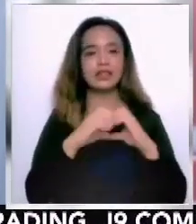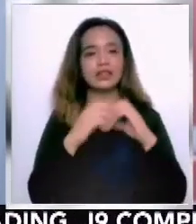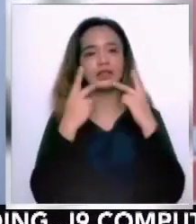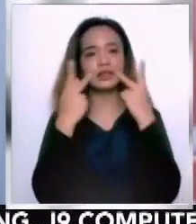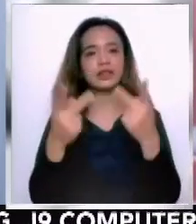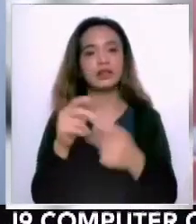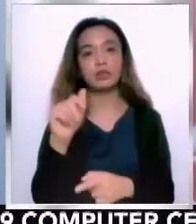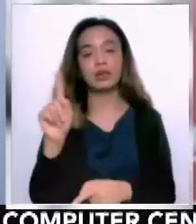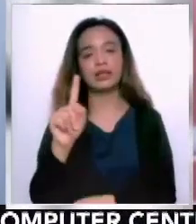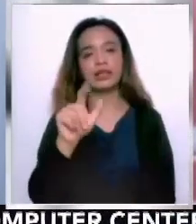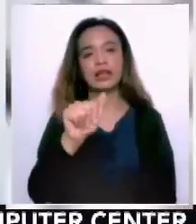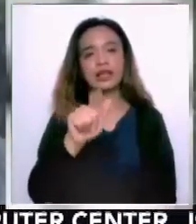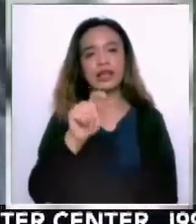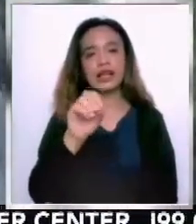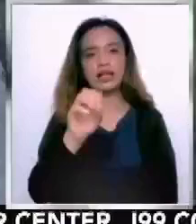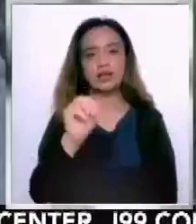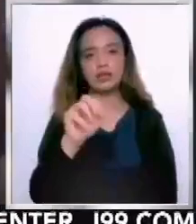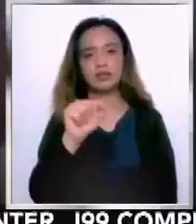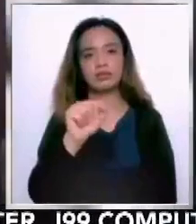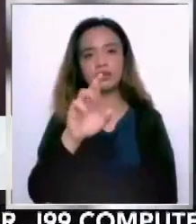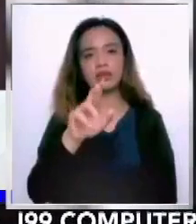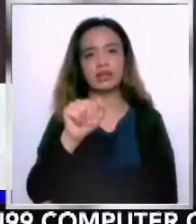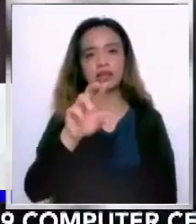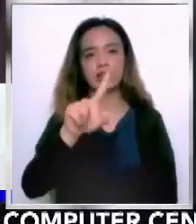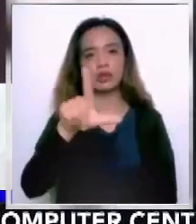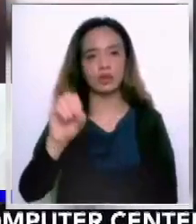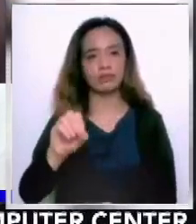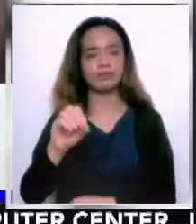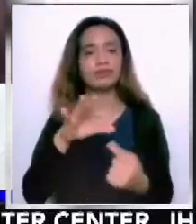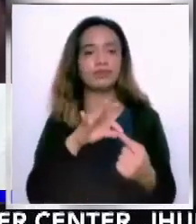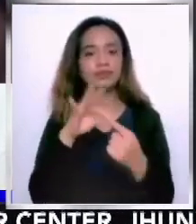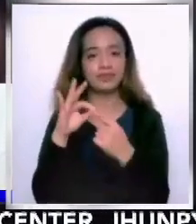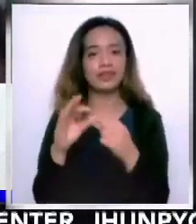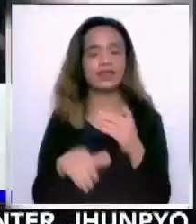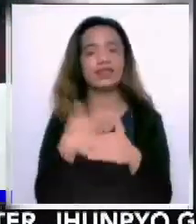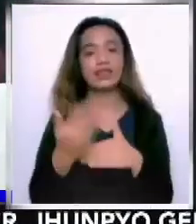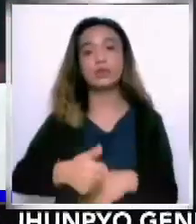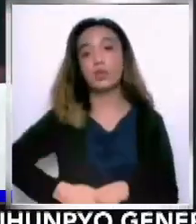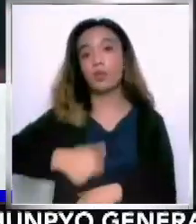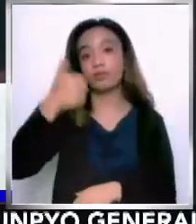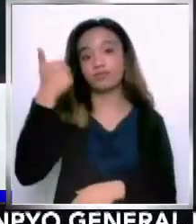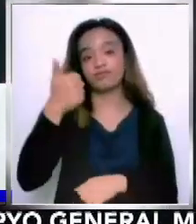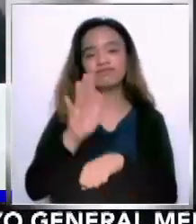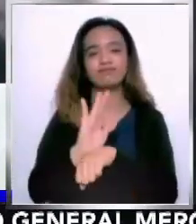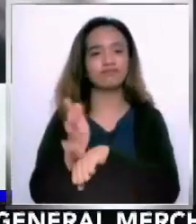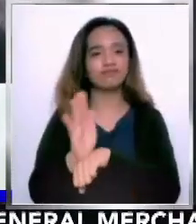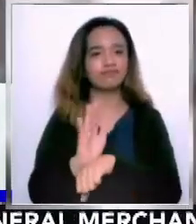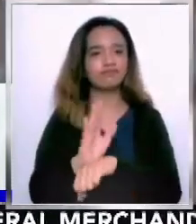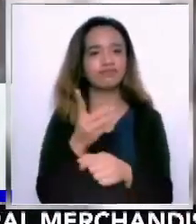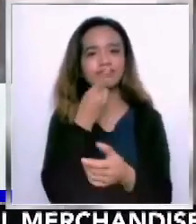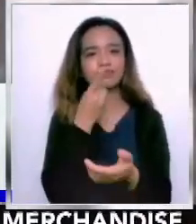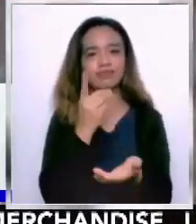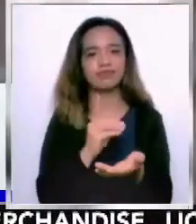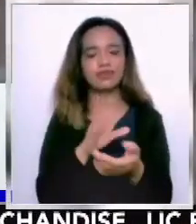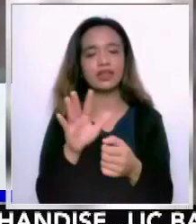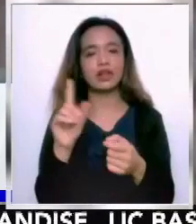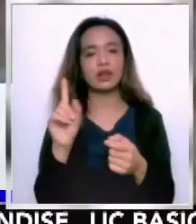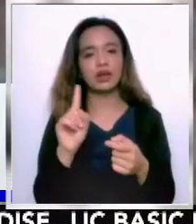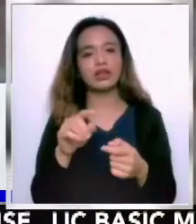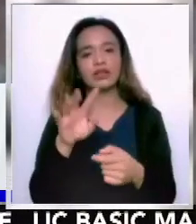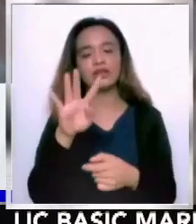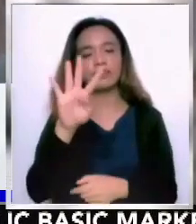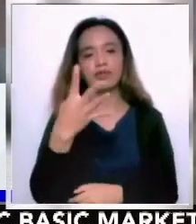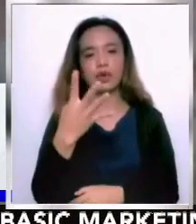Araullo Specials. Wagi bilang Best Asian Documentary ang episode na Munting Bisig sa ika-apat na Asia